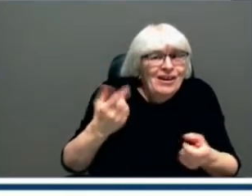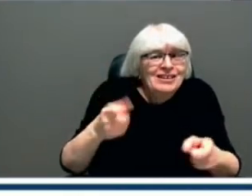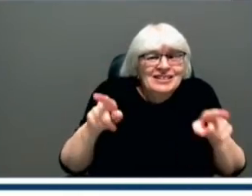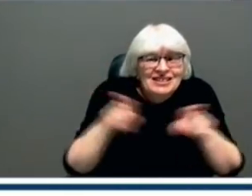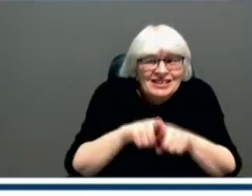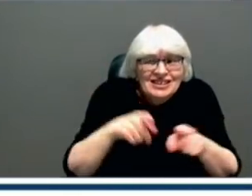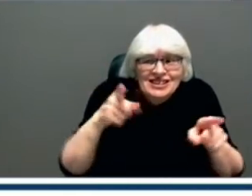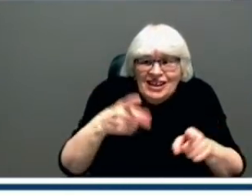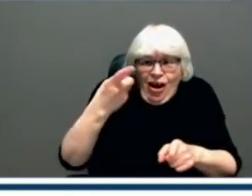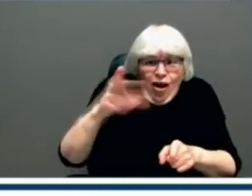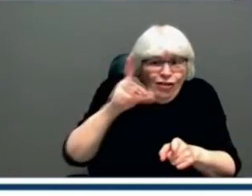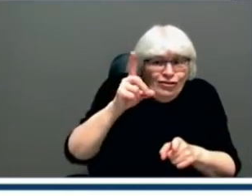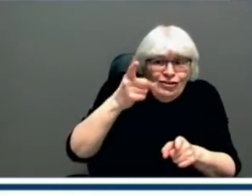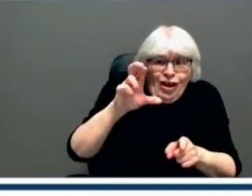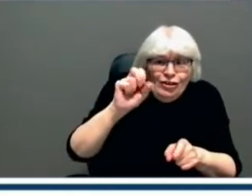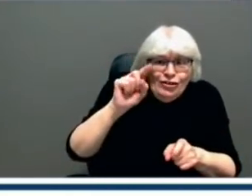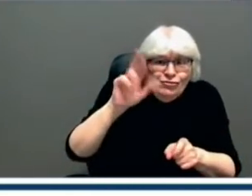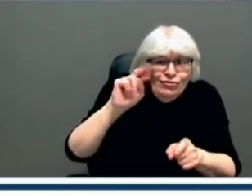the